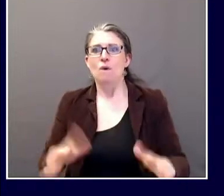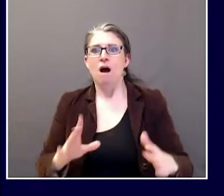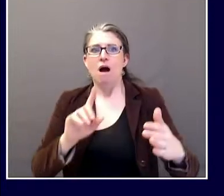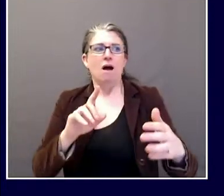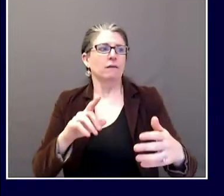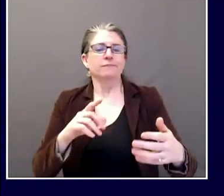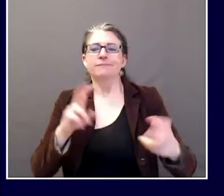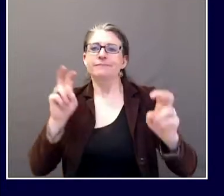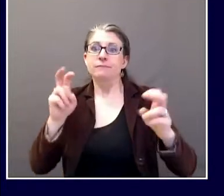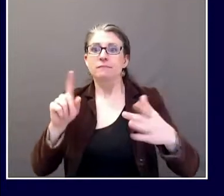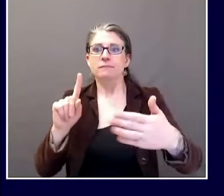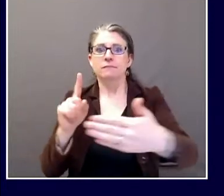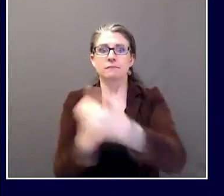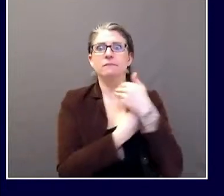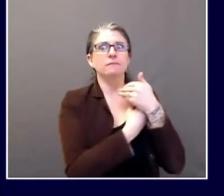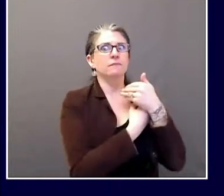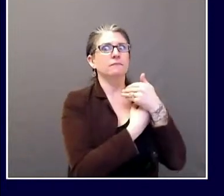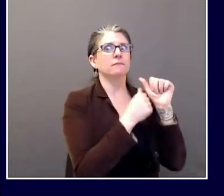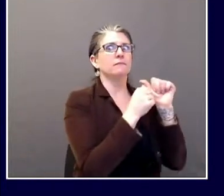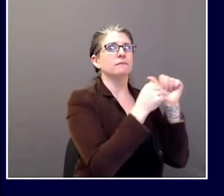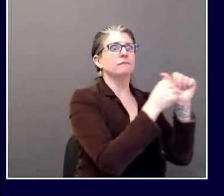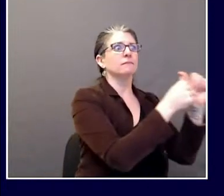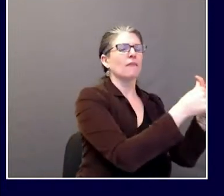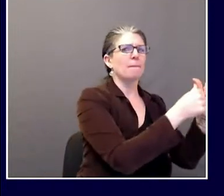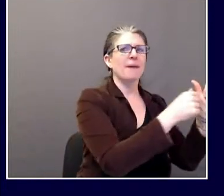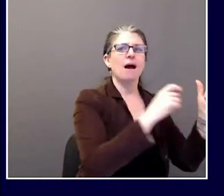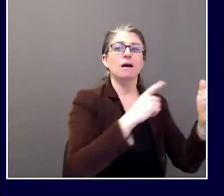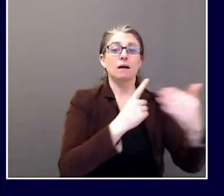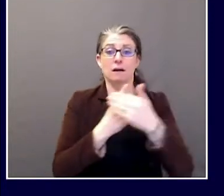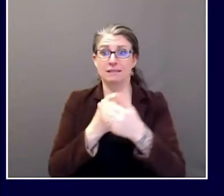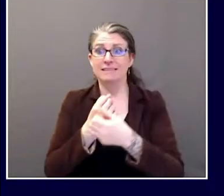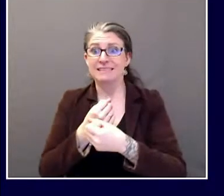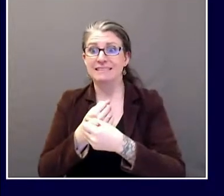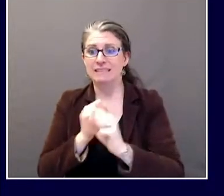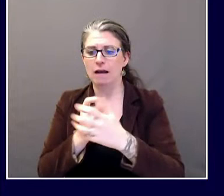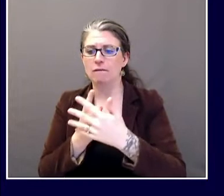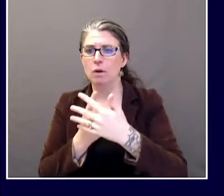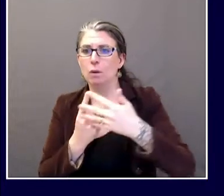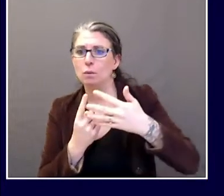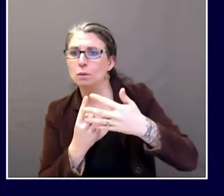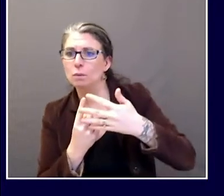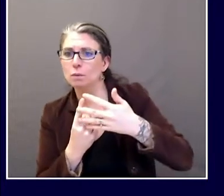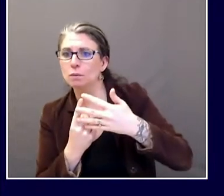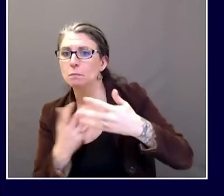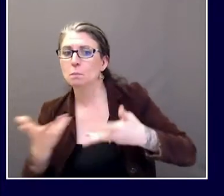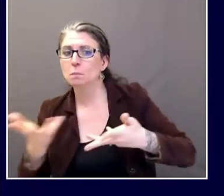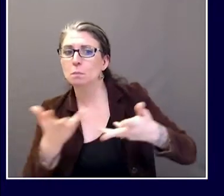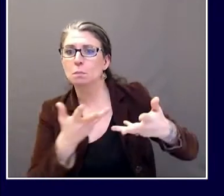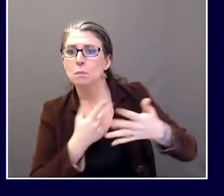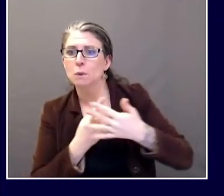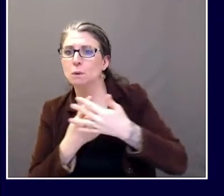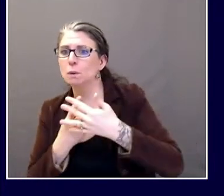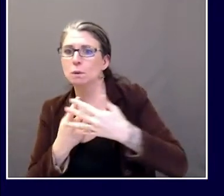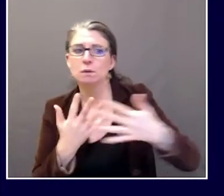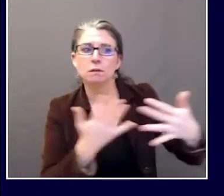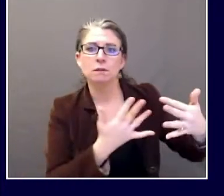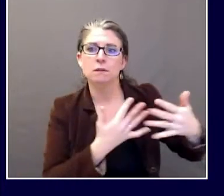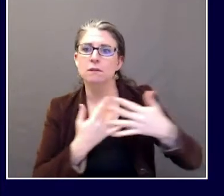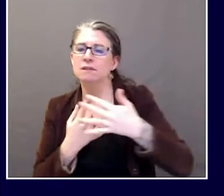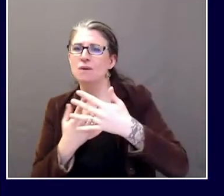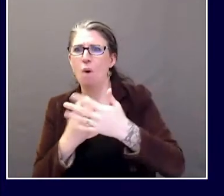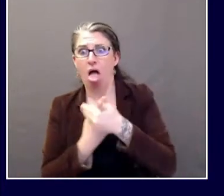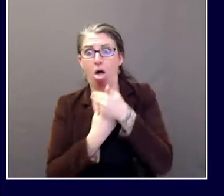level have had to balance, and school sports are part of that balance. There's an undeniable benefit to that, but we also have to acknowledge that there's a